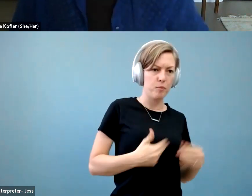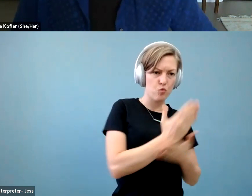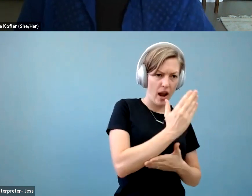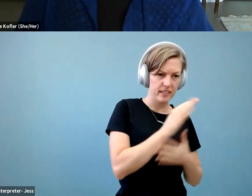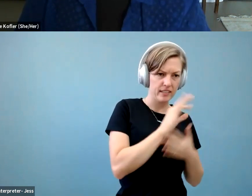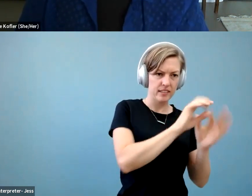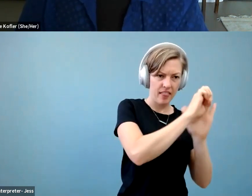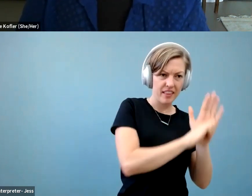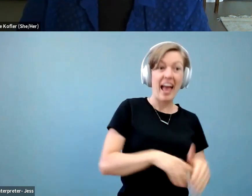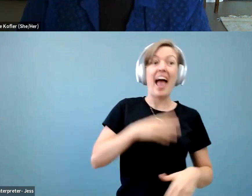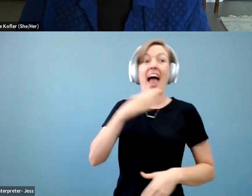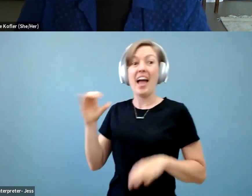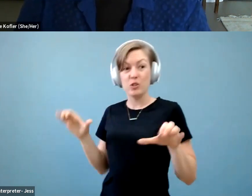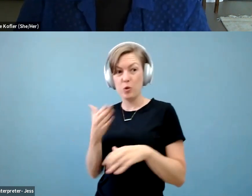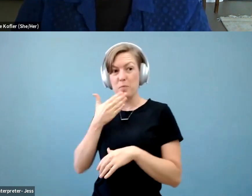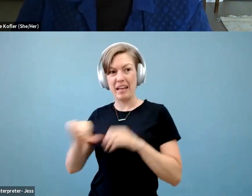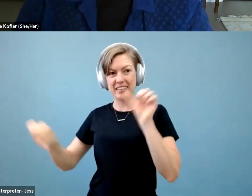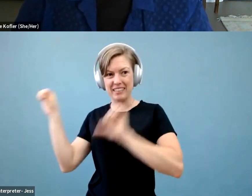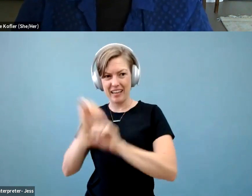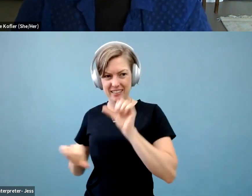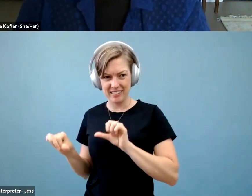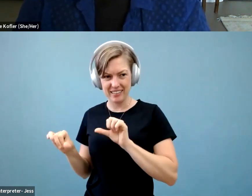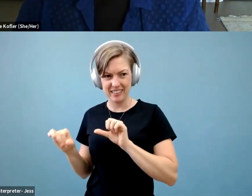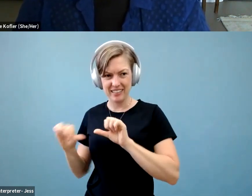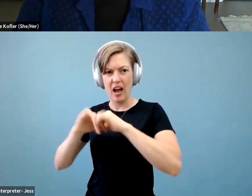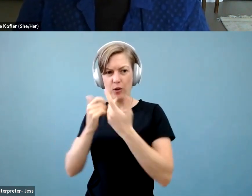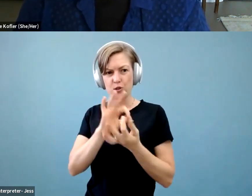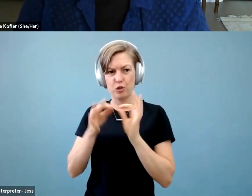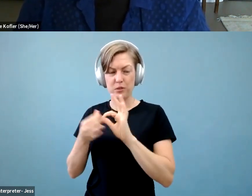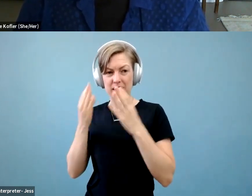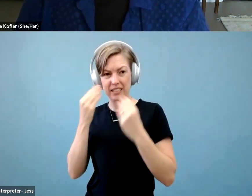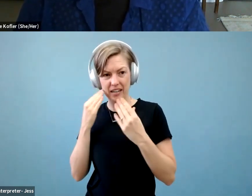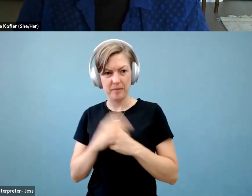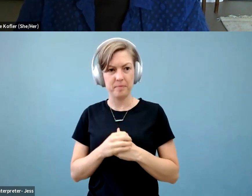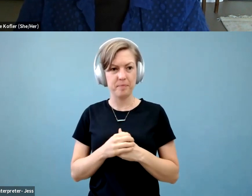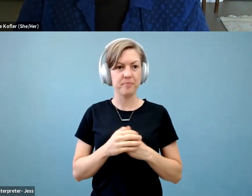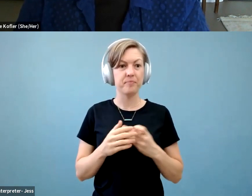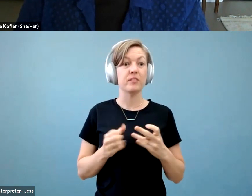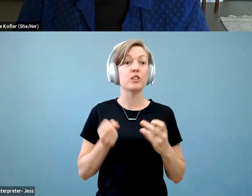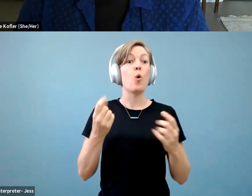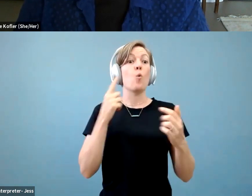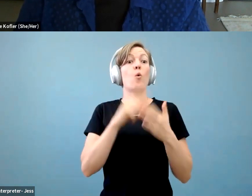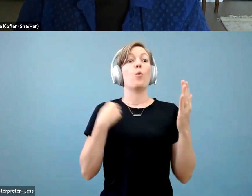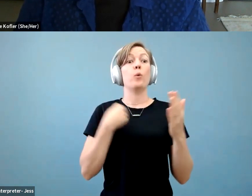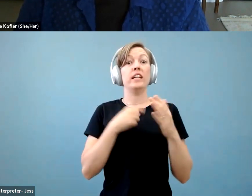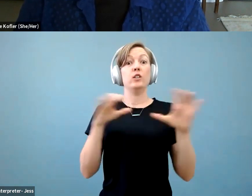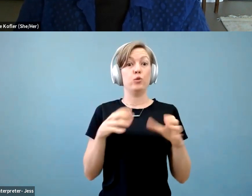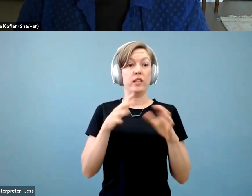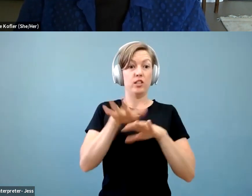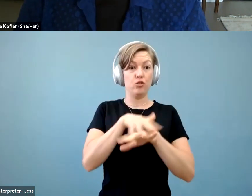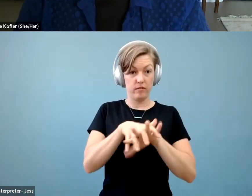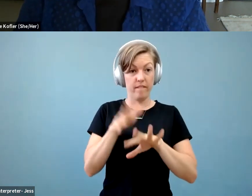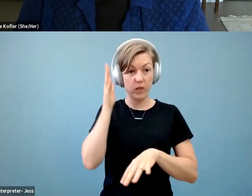ethics and do bad science in terms of the way you're interpreting the data. So what we've done through the Indigenous Futures